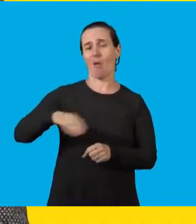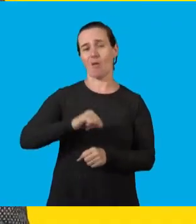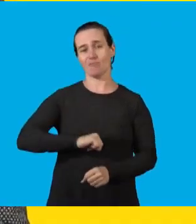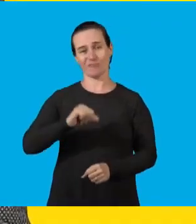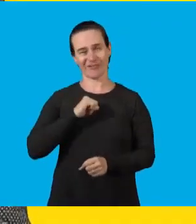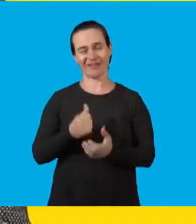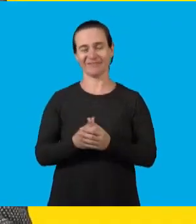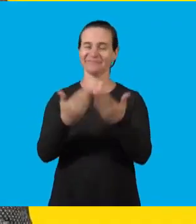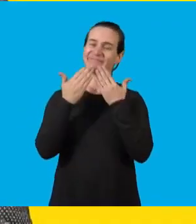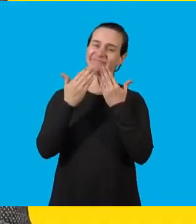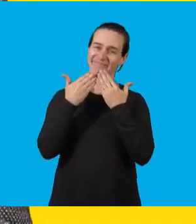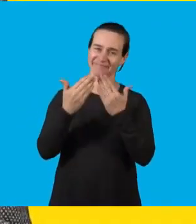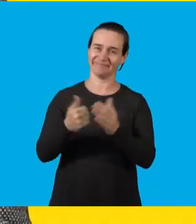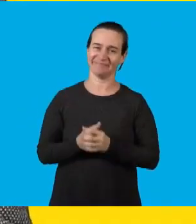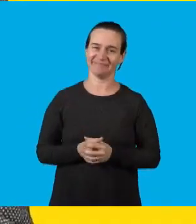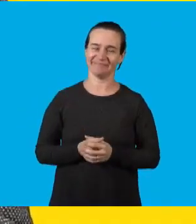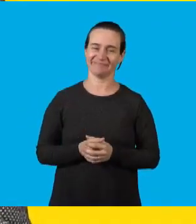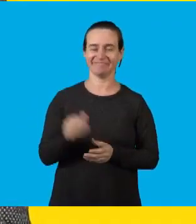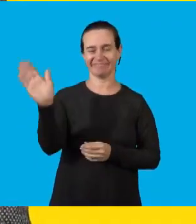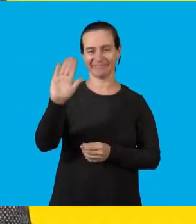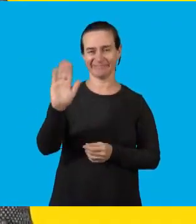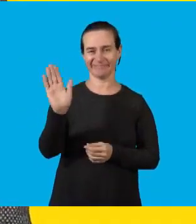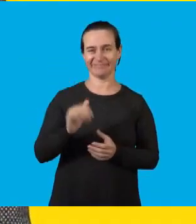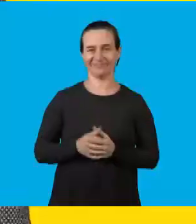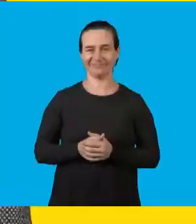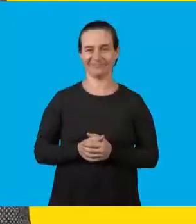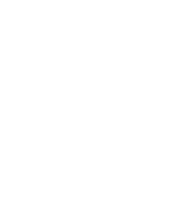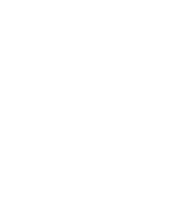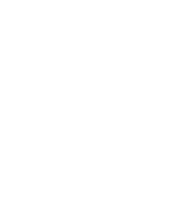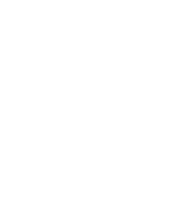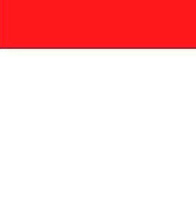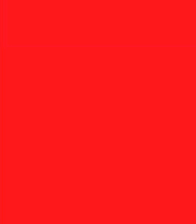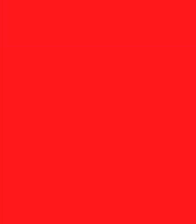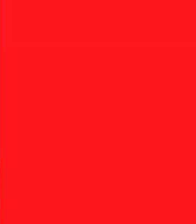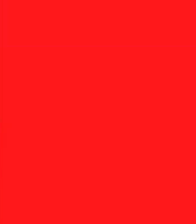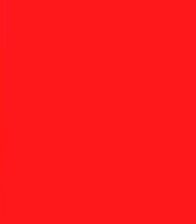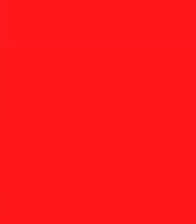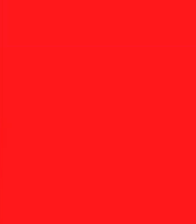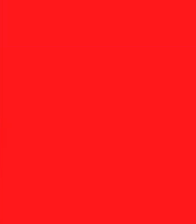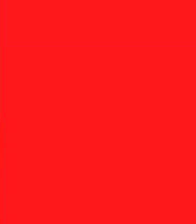proud. Thank you very much, and goodbye.